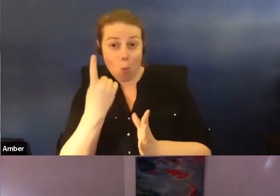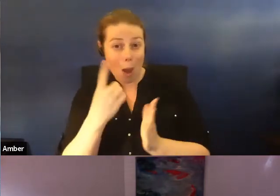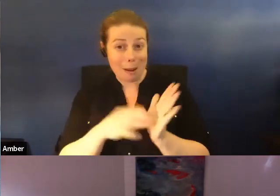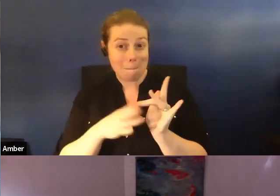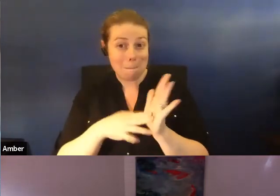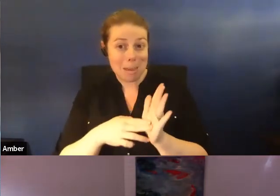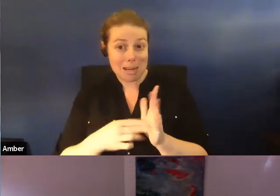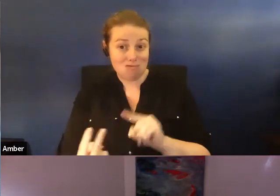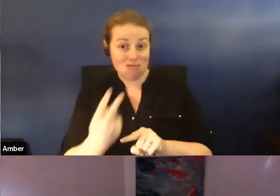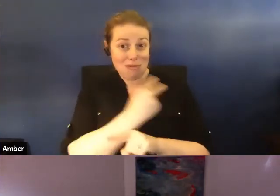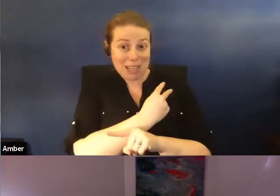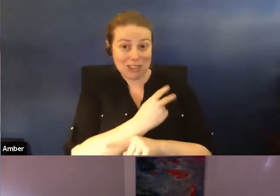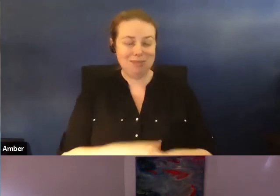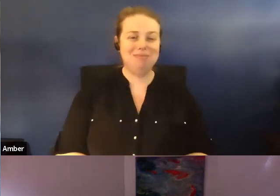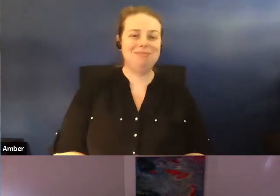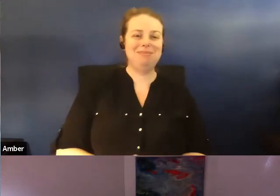Ben.